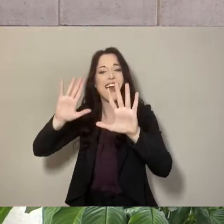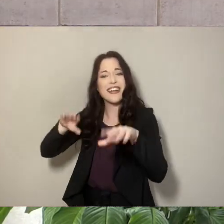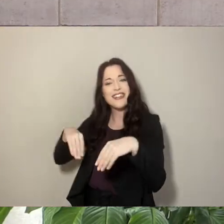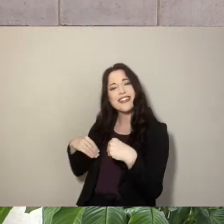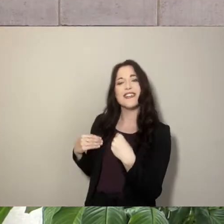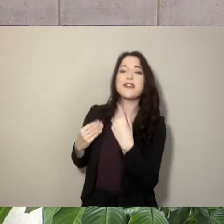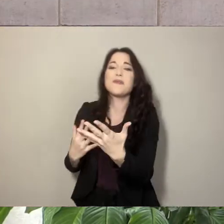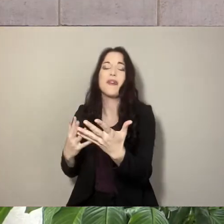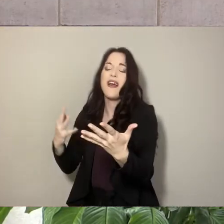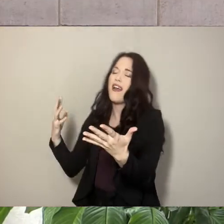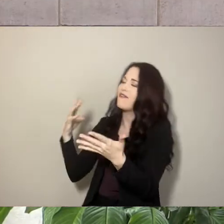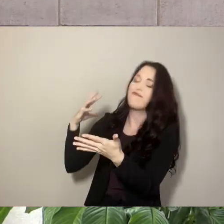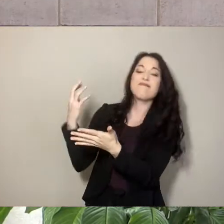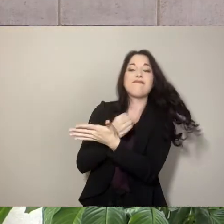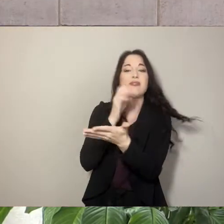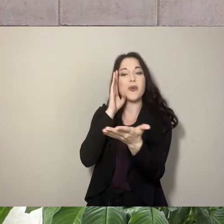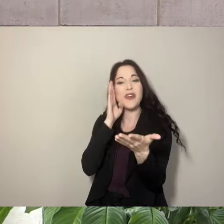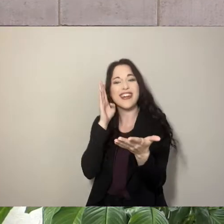Blessing. Right now.